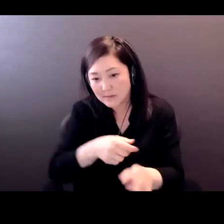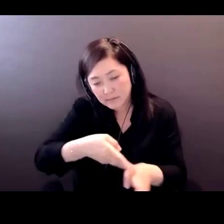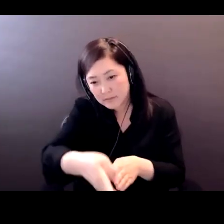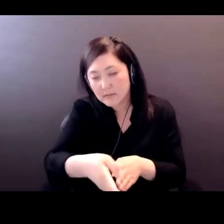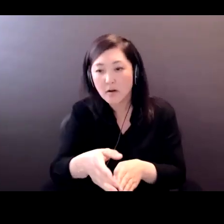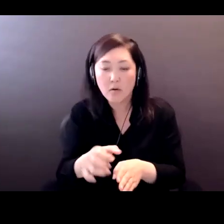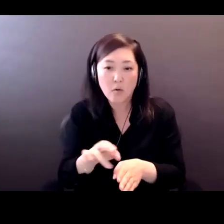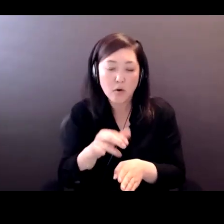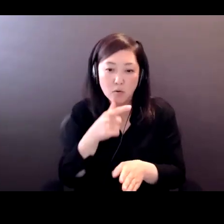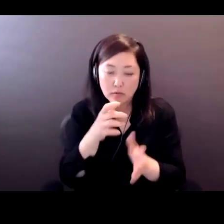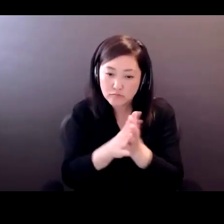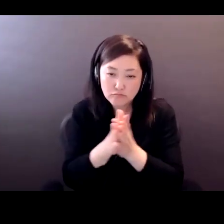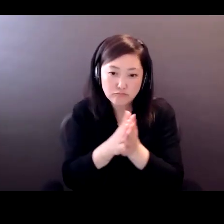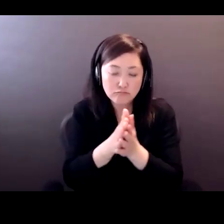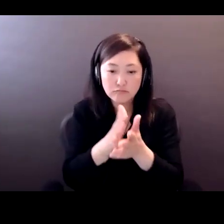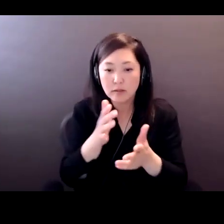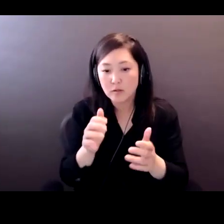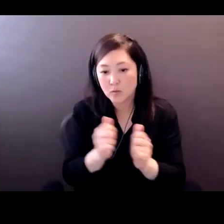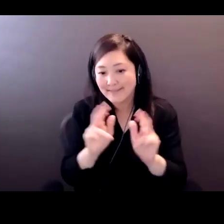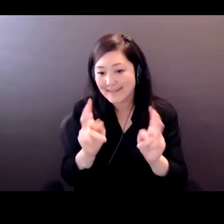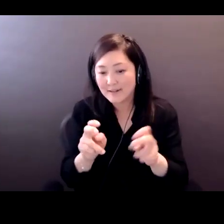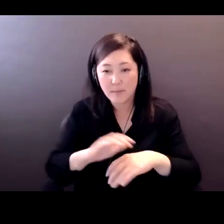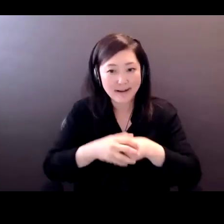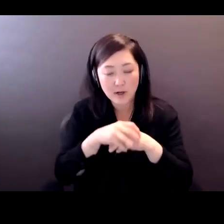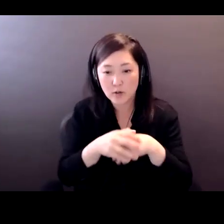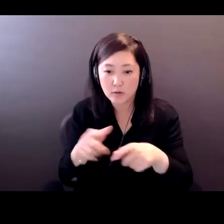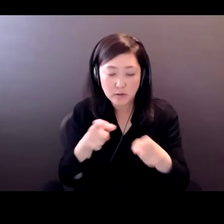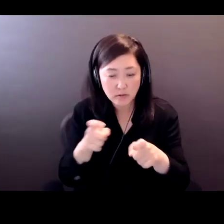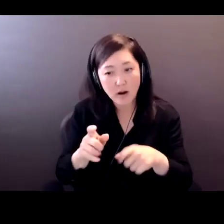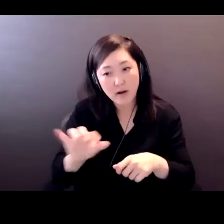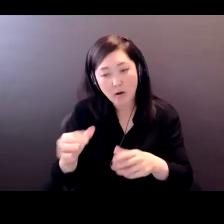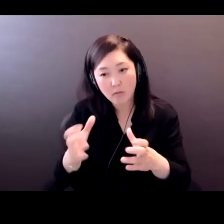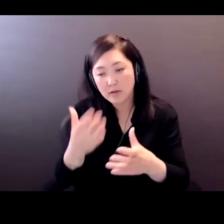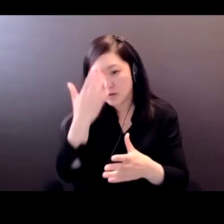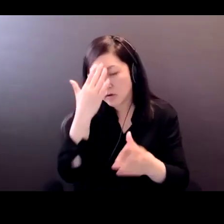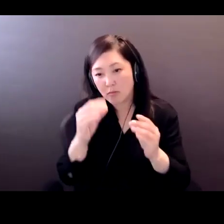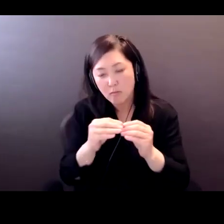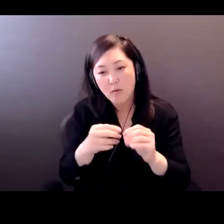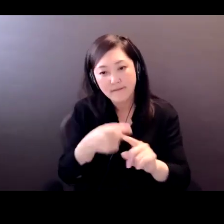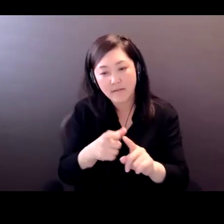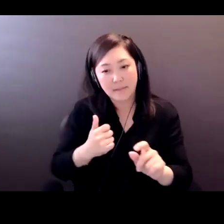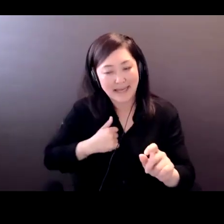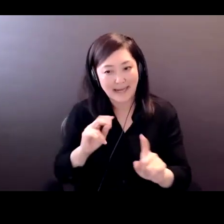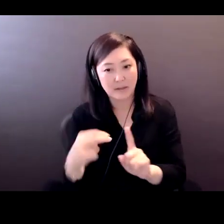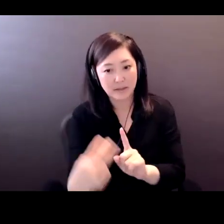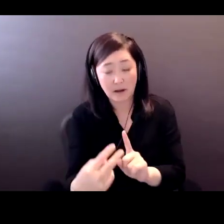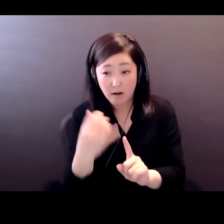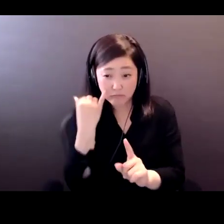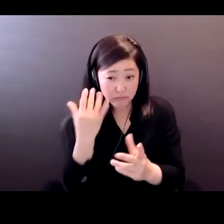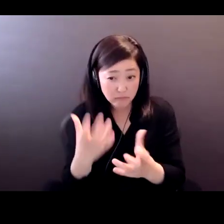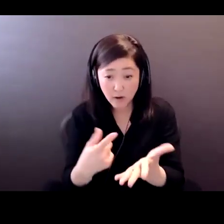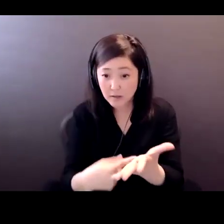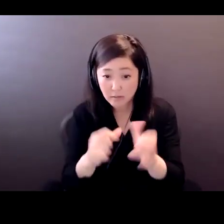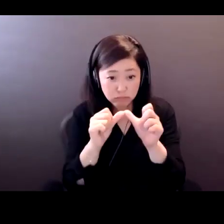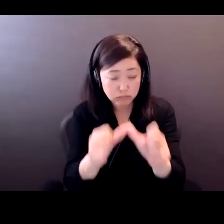coercive control, and to hear from Canadian perspectives. So if you do have something that you want to discuss